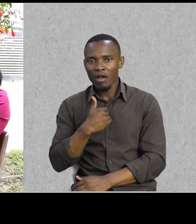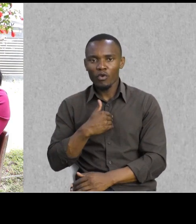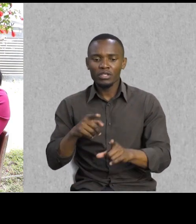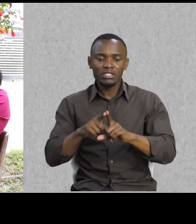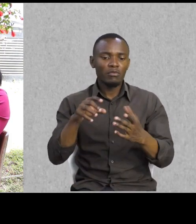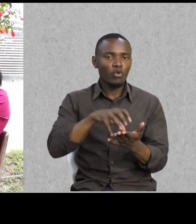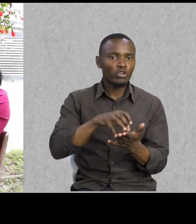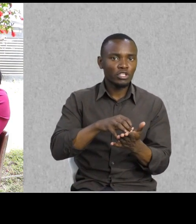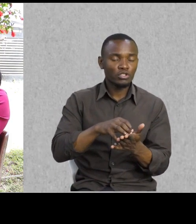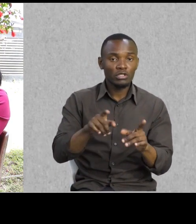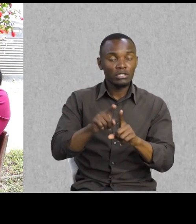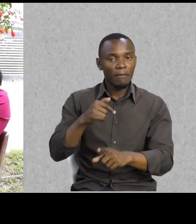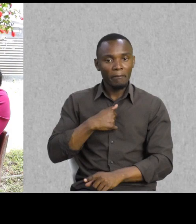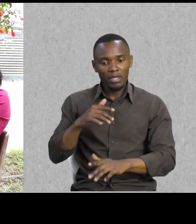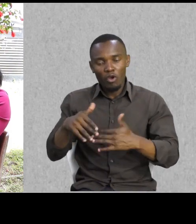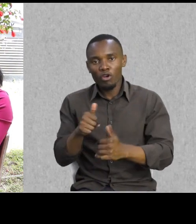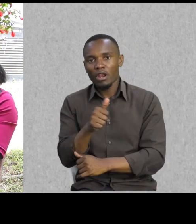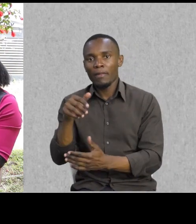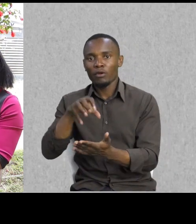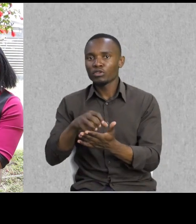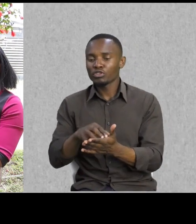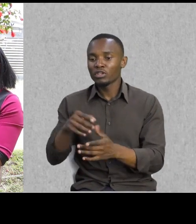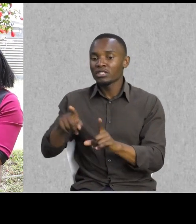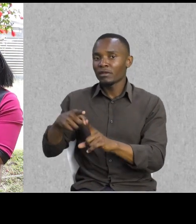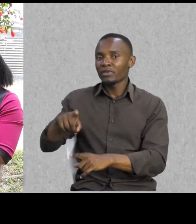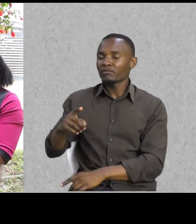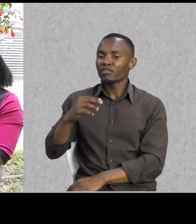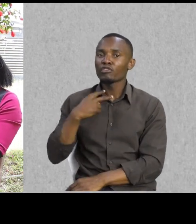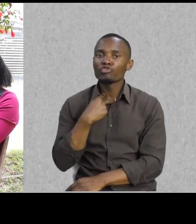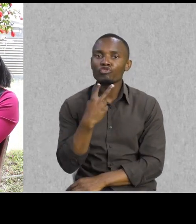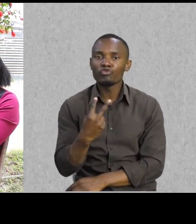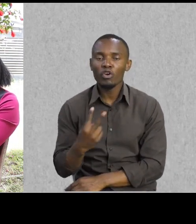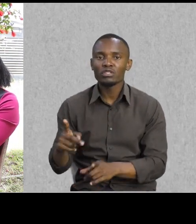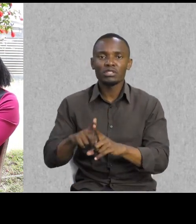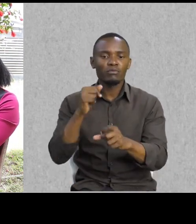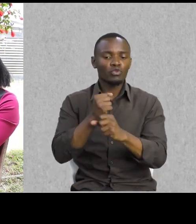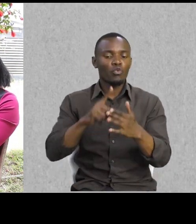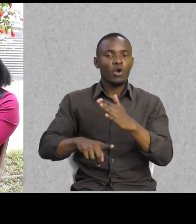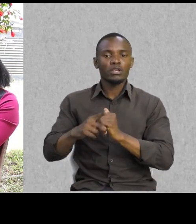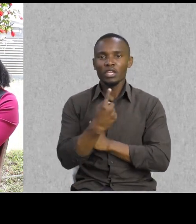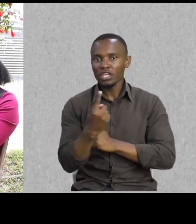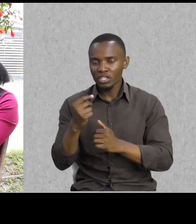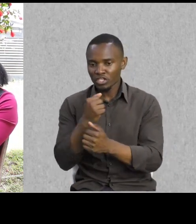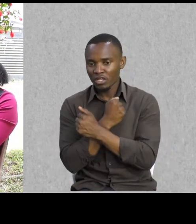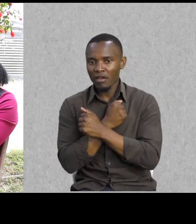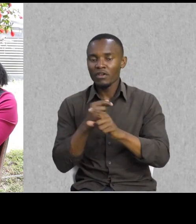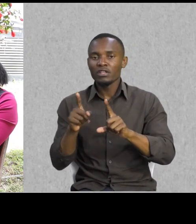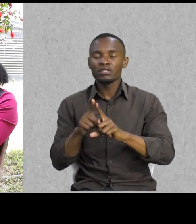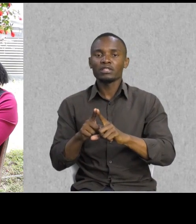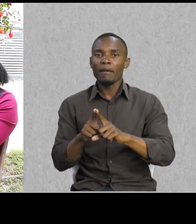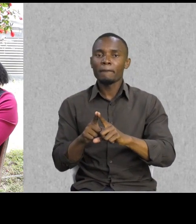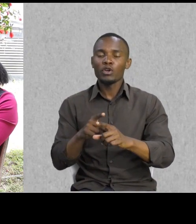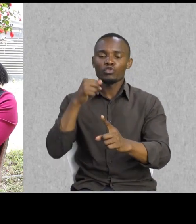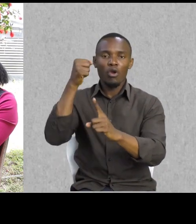other conditions, to get their voice out, to do what they love, and above all, to advocate for the